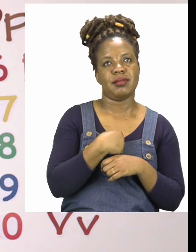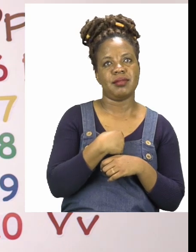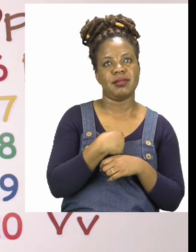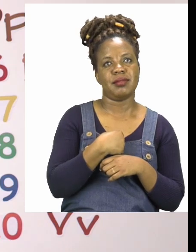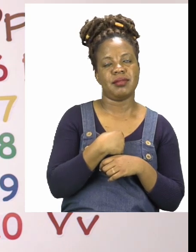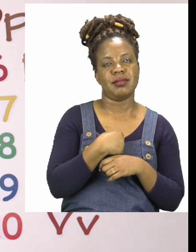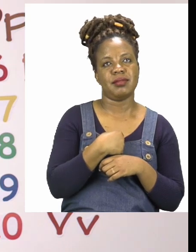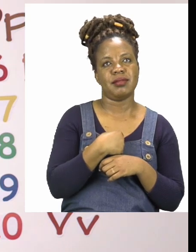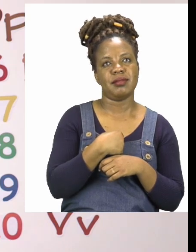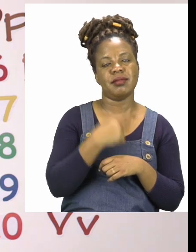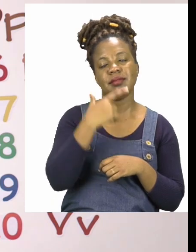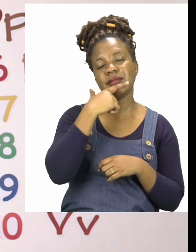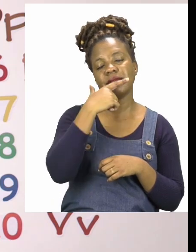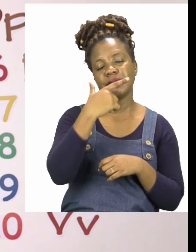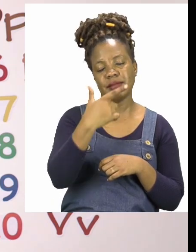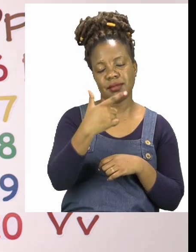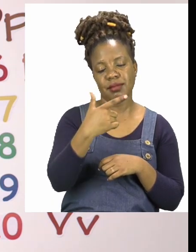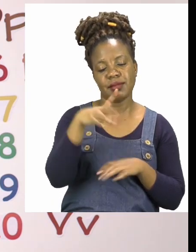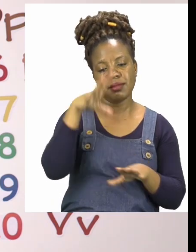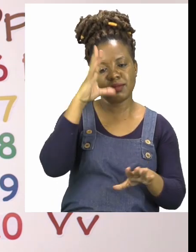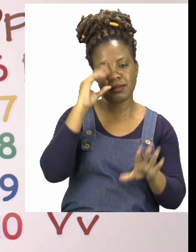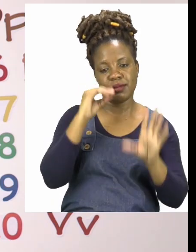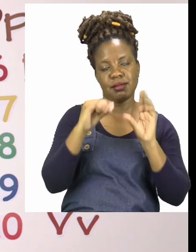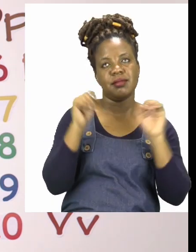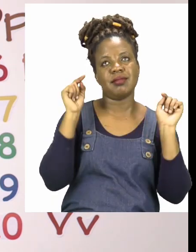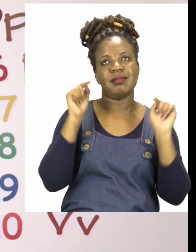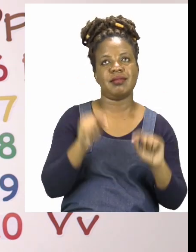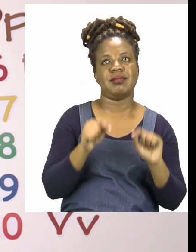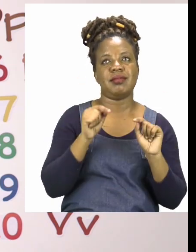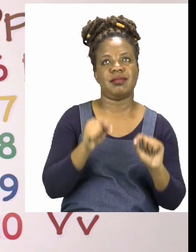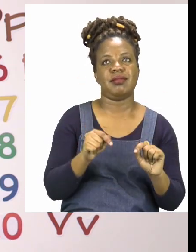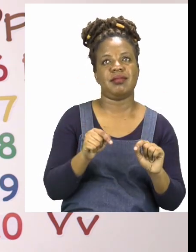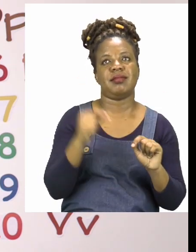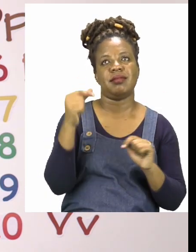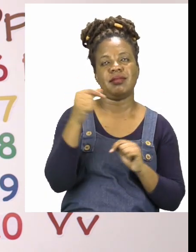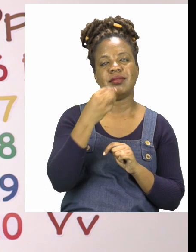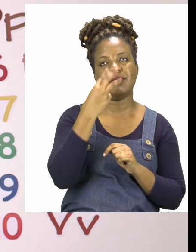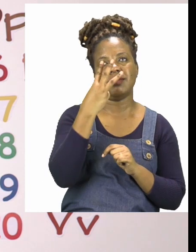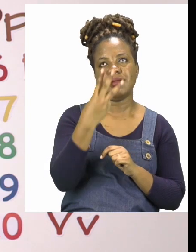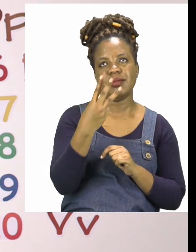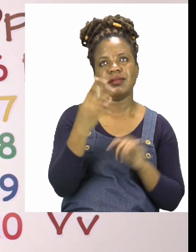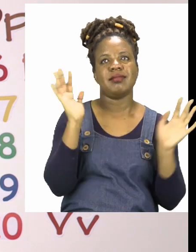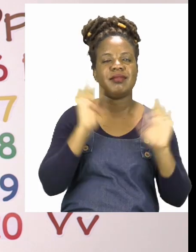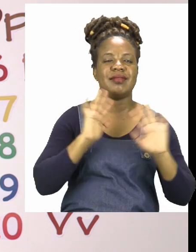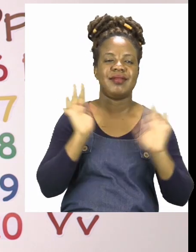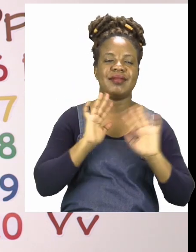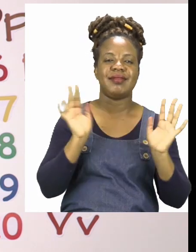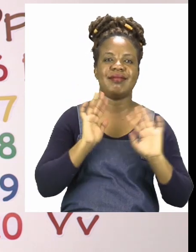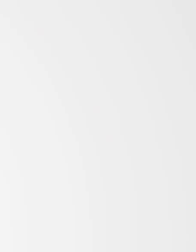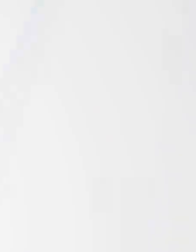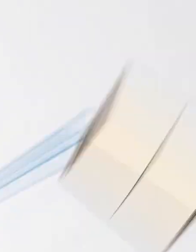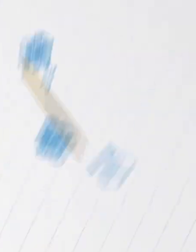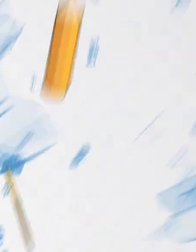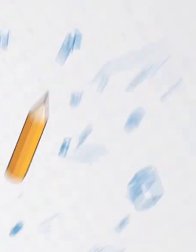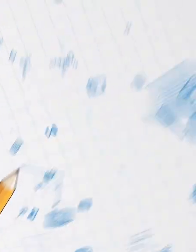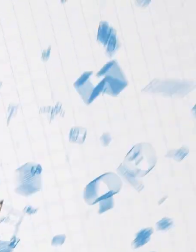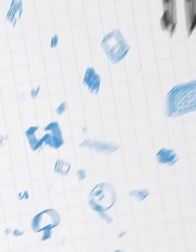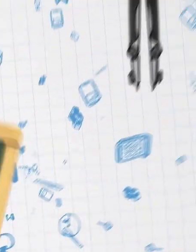we would like to say thank you for joining us today, grade 3s, and goodbye!